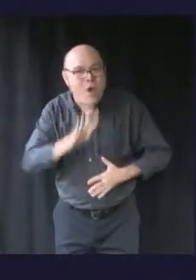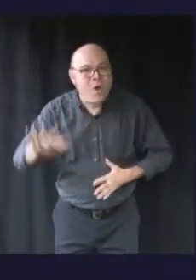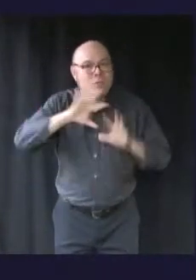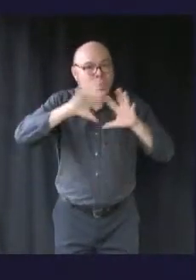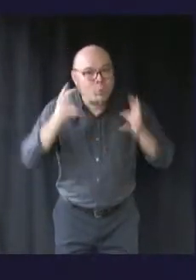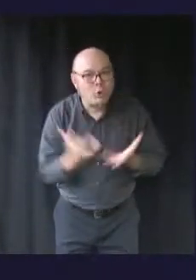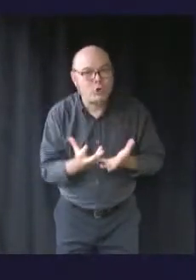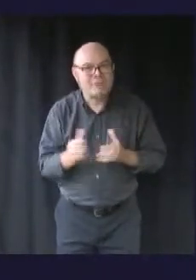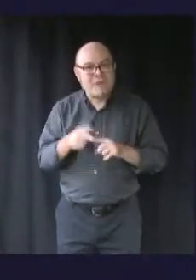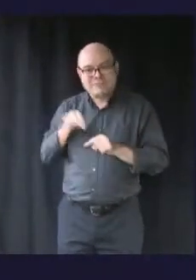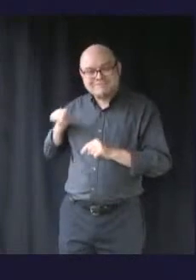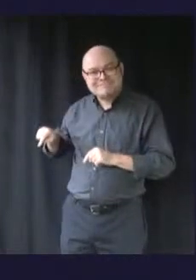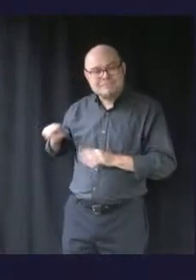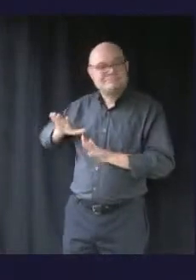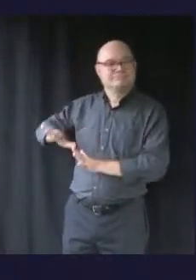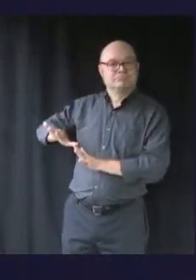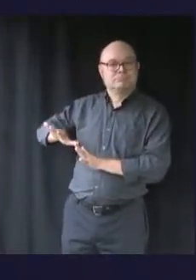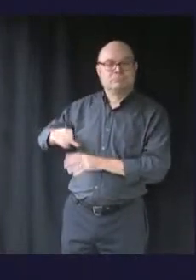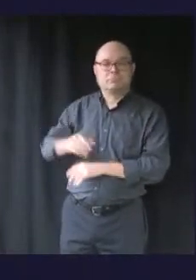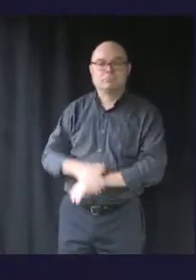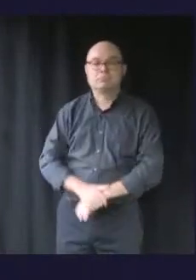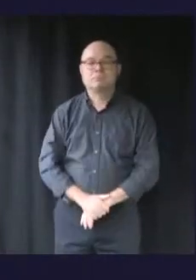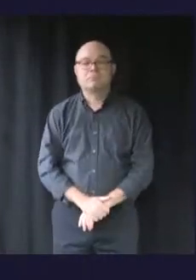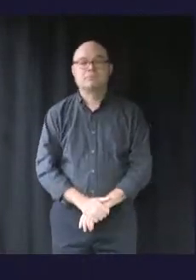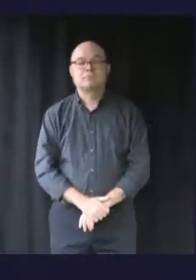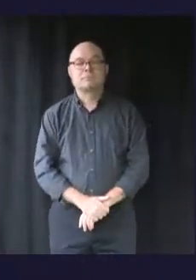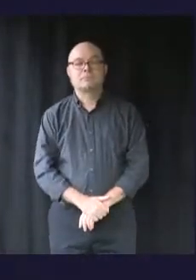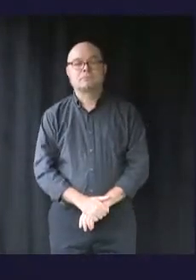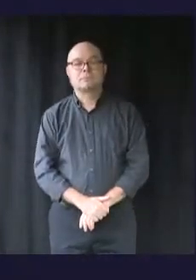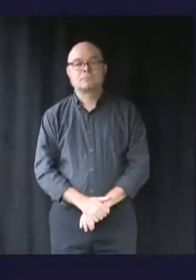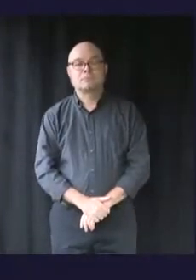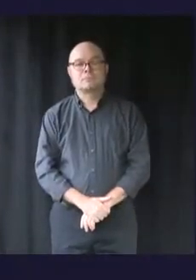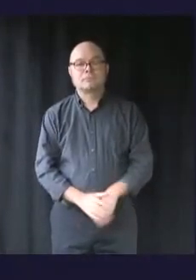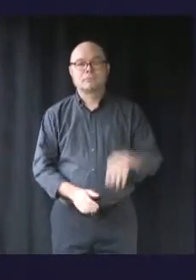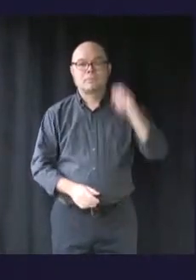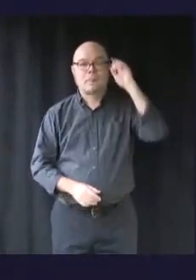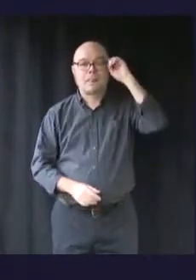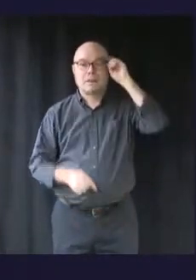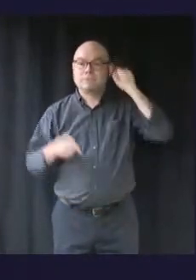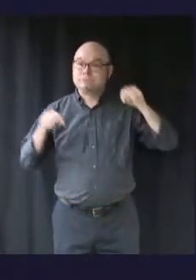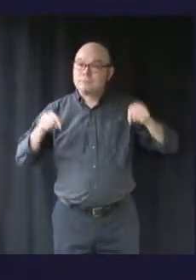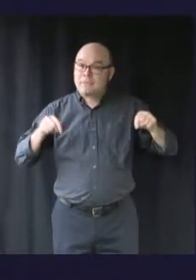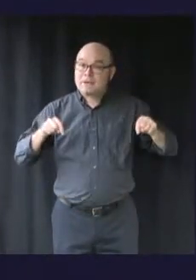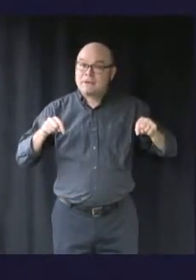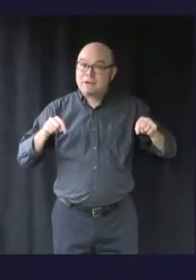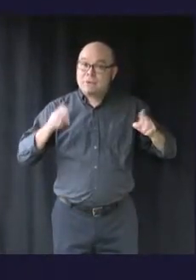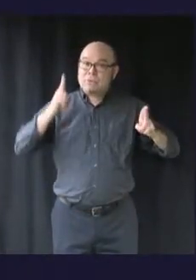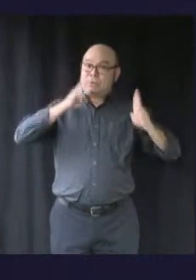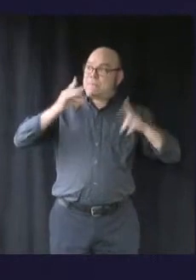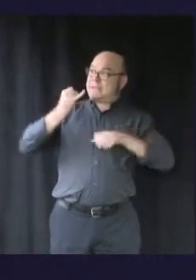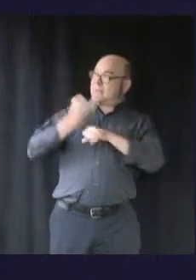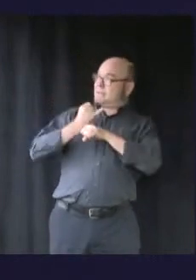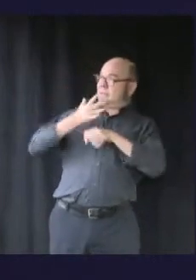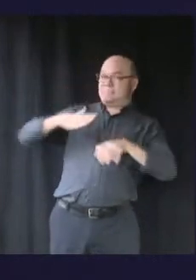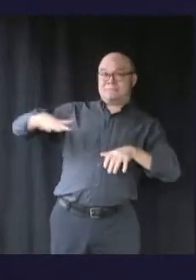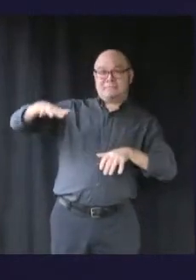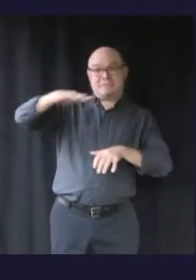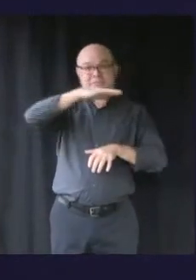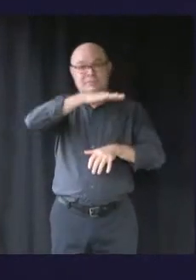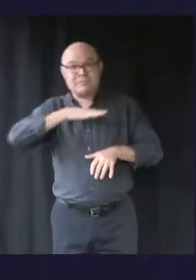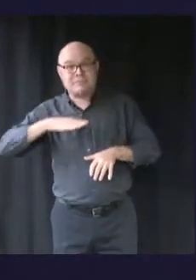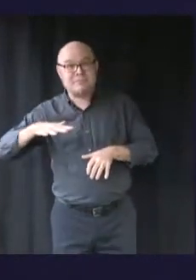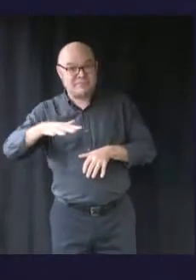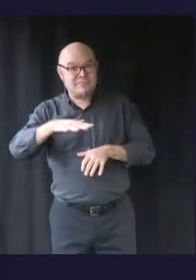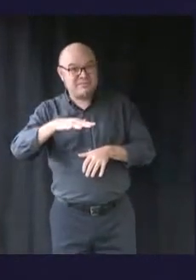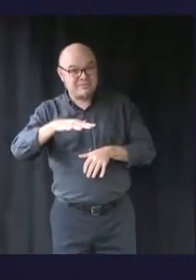institution, training the next generation of human rights defenders and passing the torch to those of you who will carry the fight on into